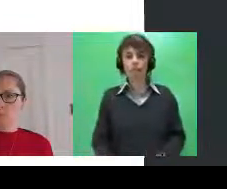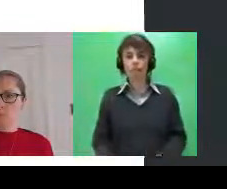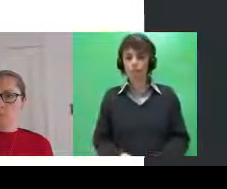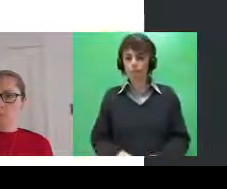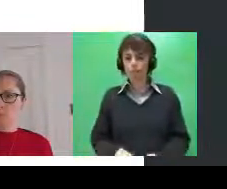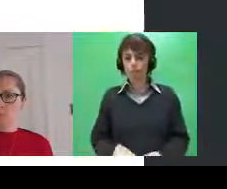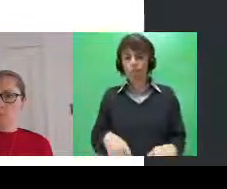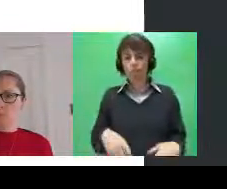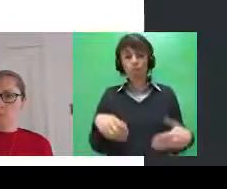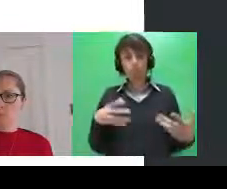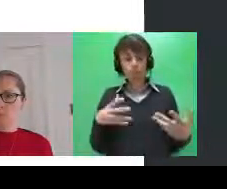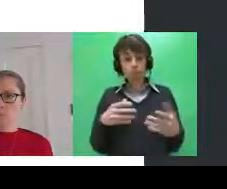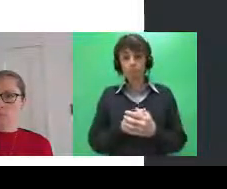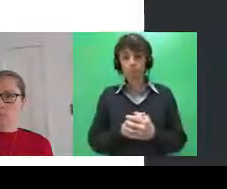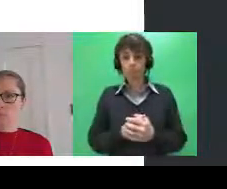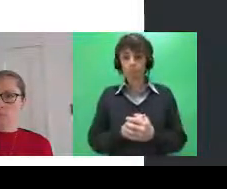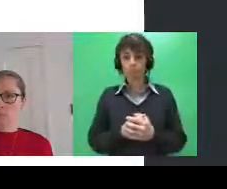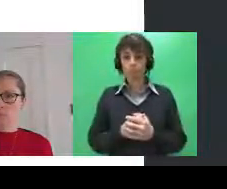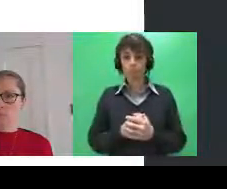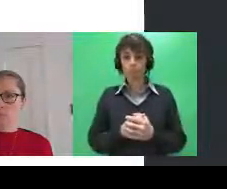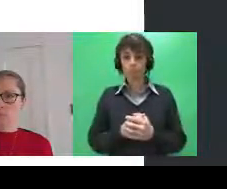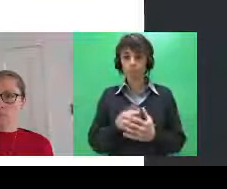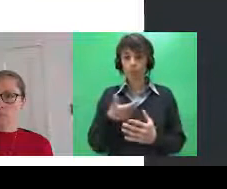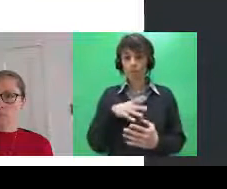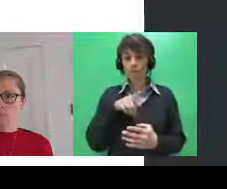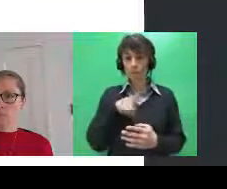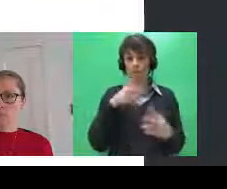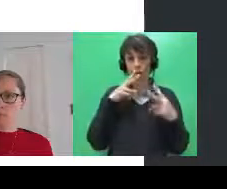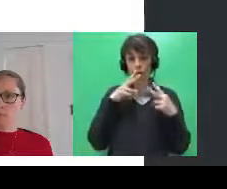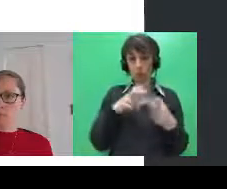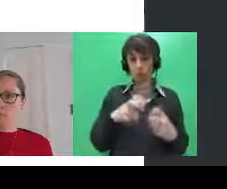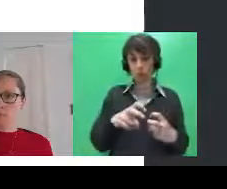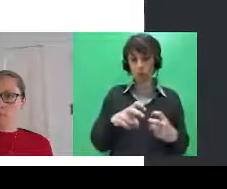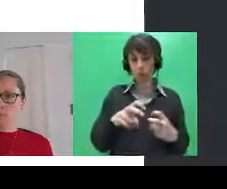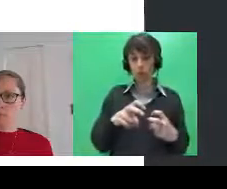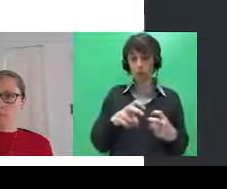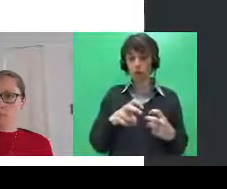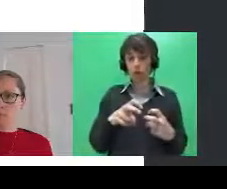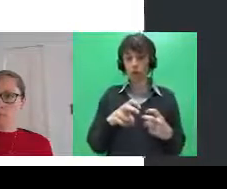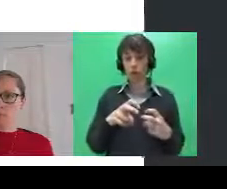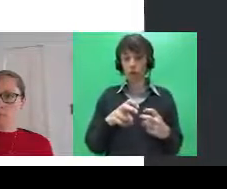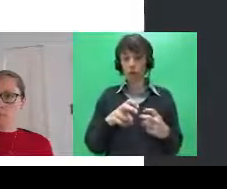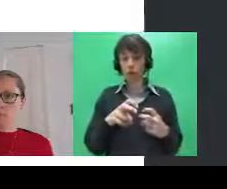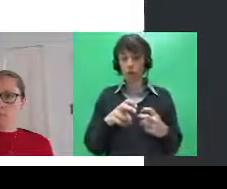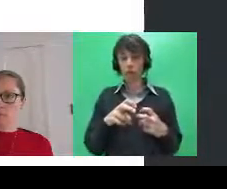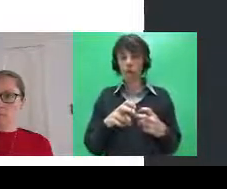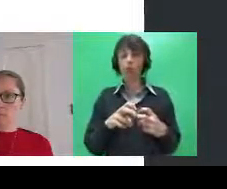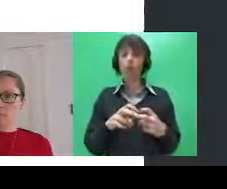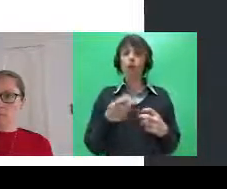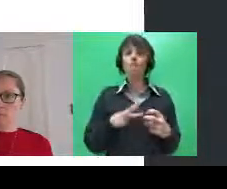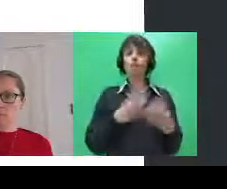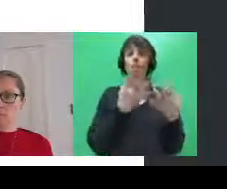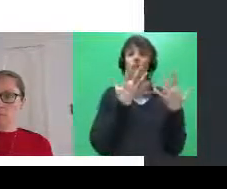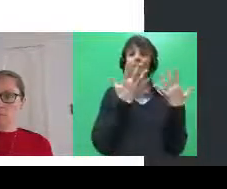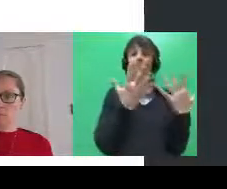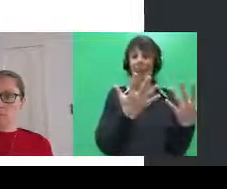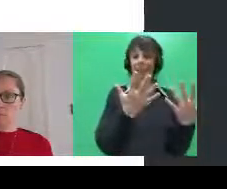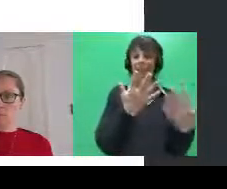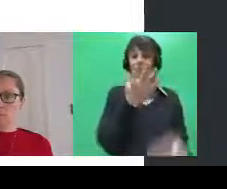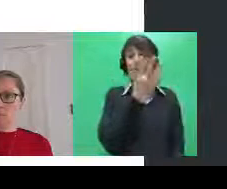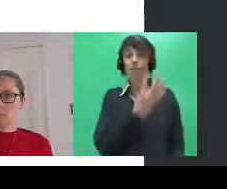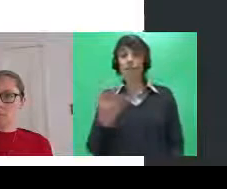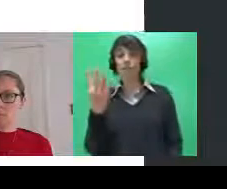So building on some of that research, as the top of this slide shows, 4 in 10 people with a health condition say they're doing less physical